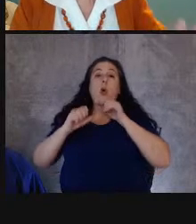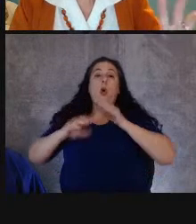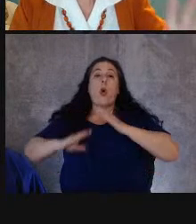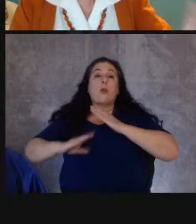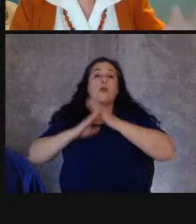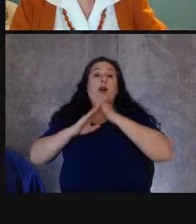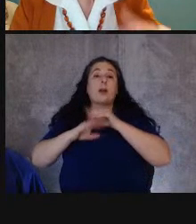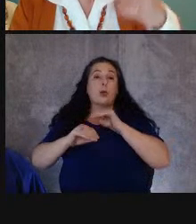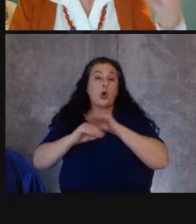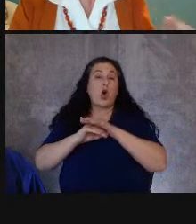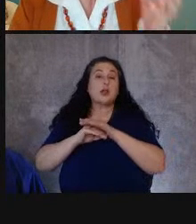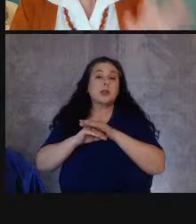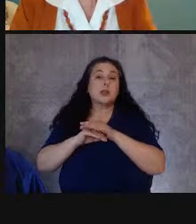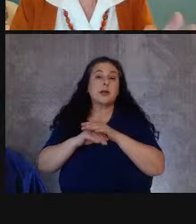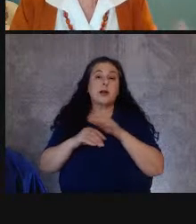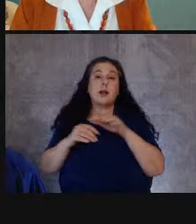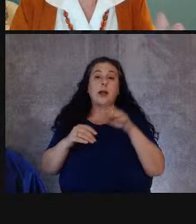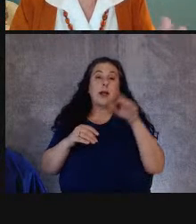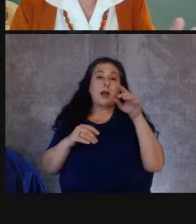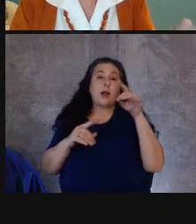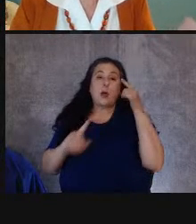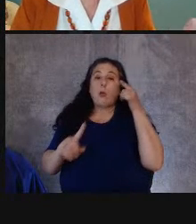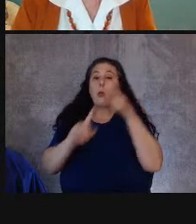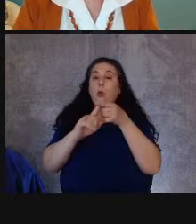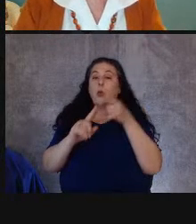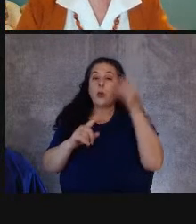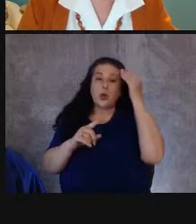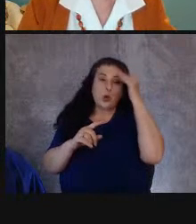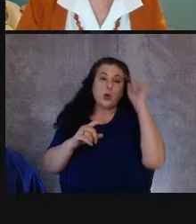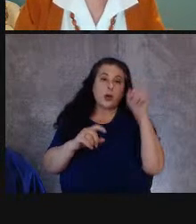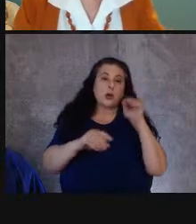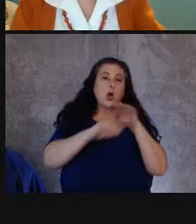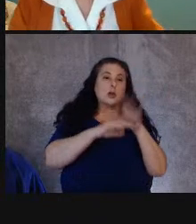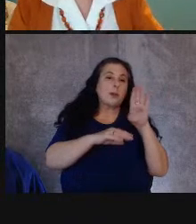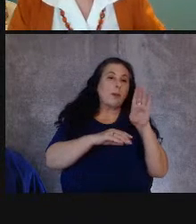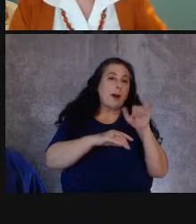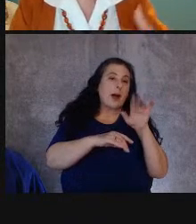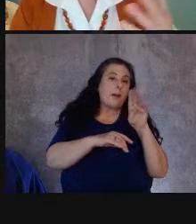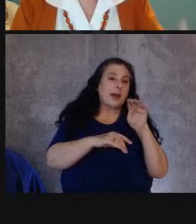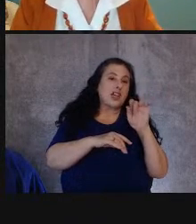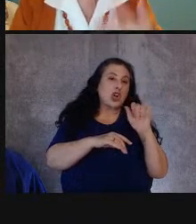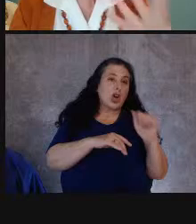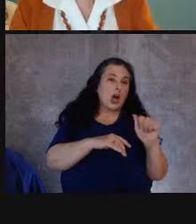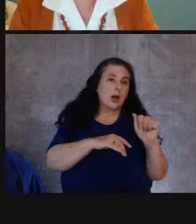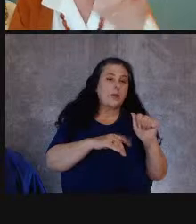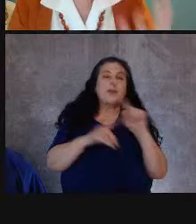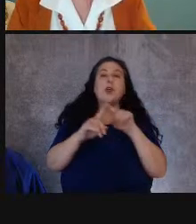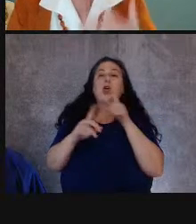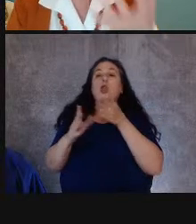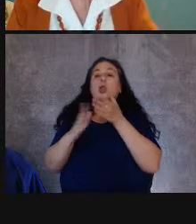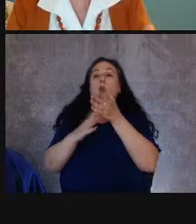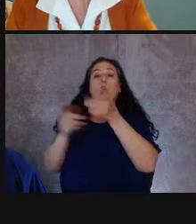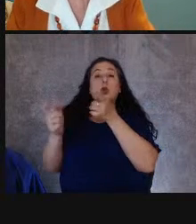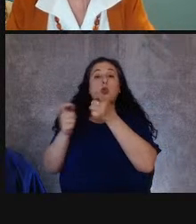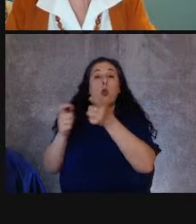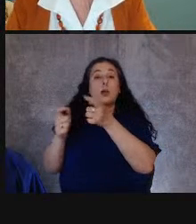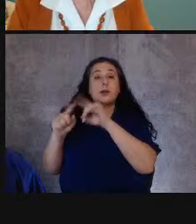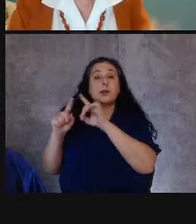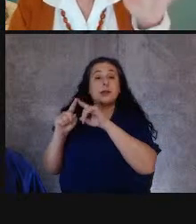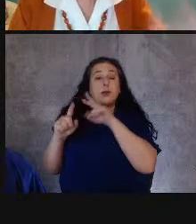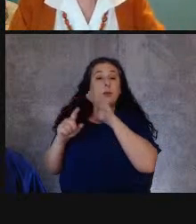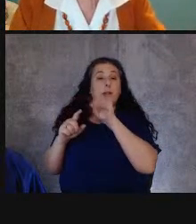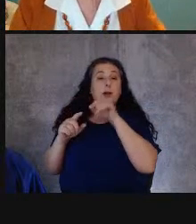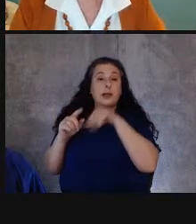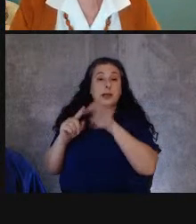So again, the idea is we know that these diseases are caused by bacteria. And so through controlling bacteria in